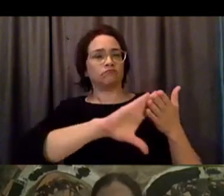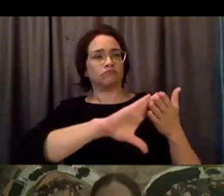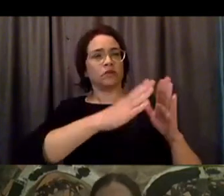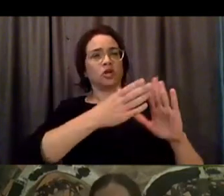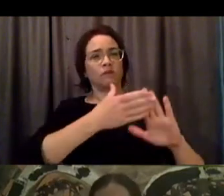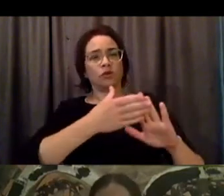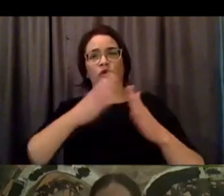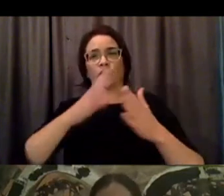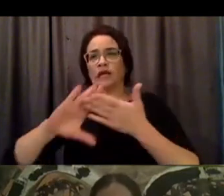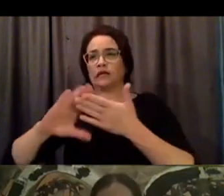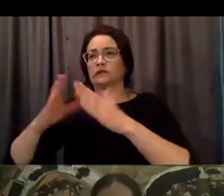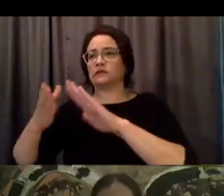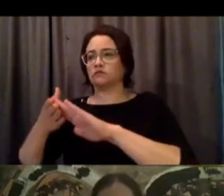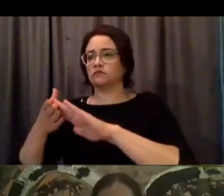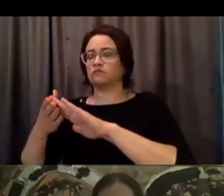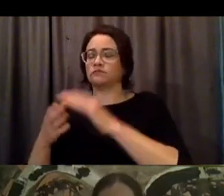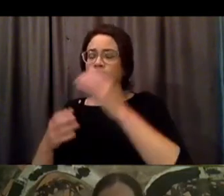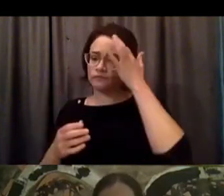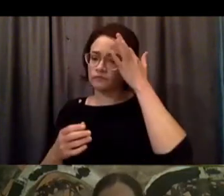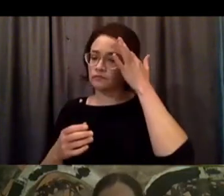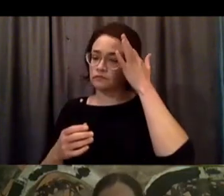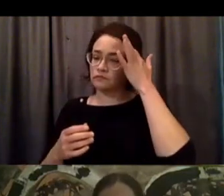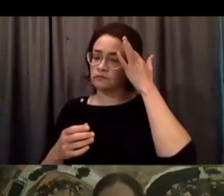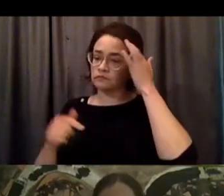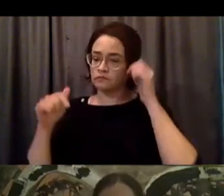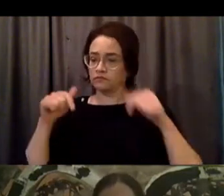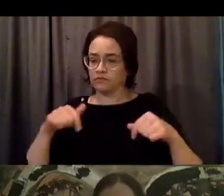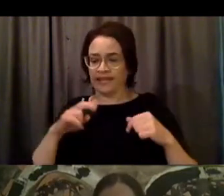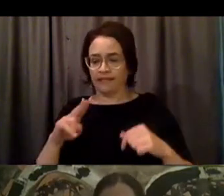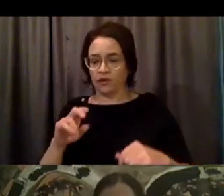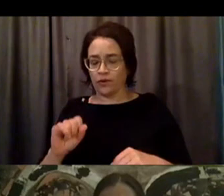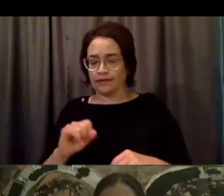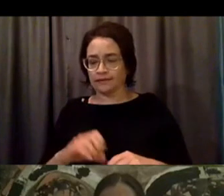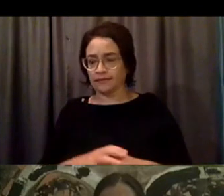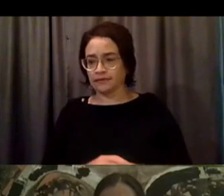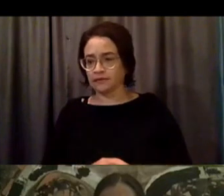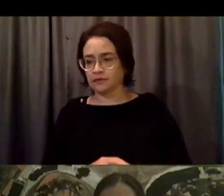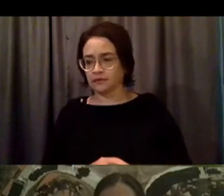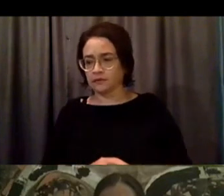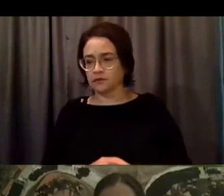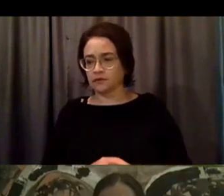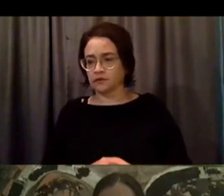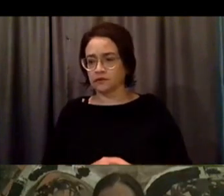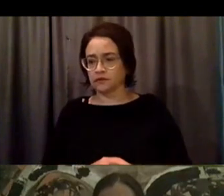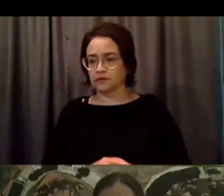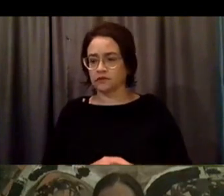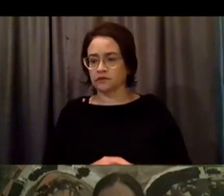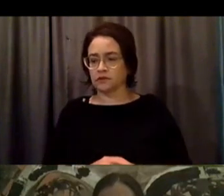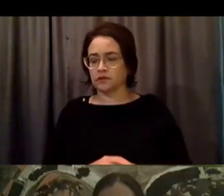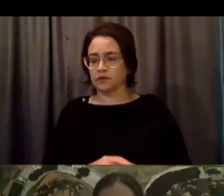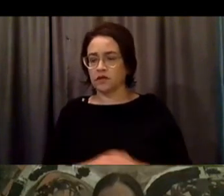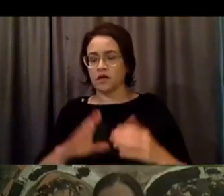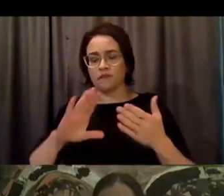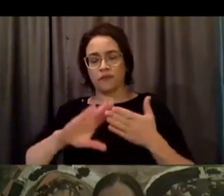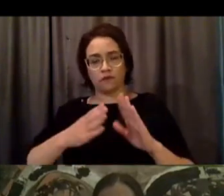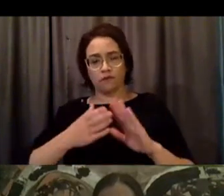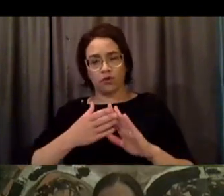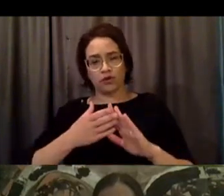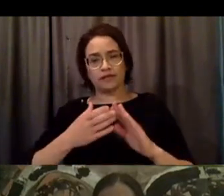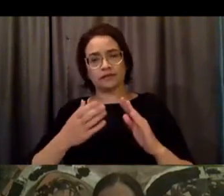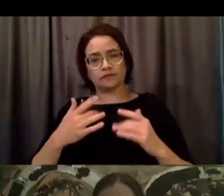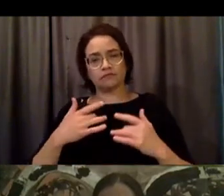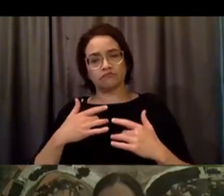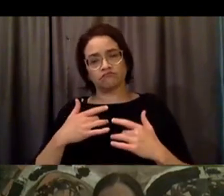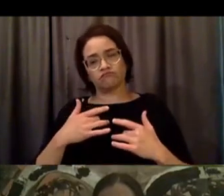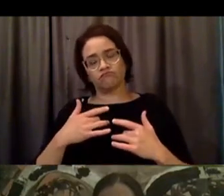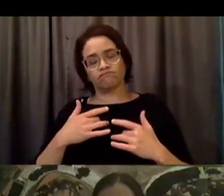the country or the communities within the U.S. here tend to be more at the forefront of commemorating, um, the genocide. I think